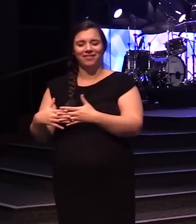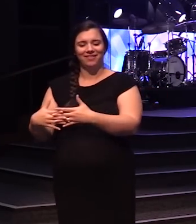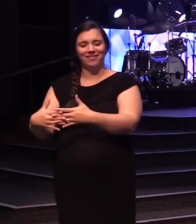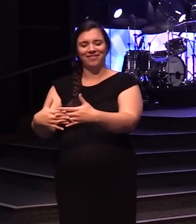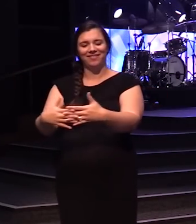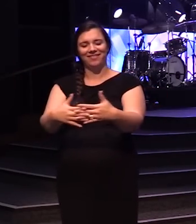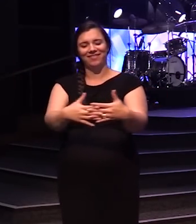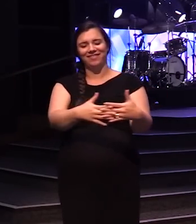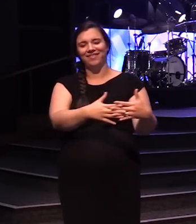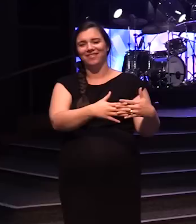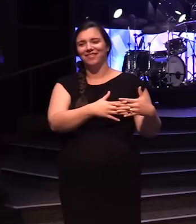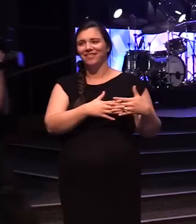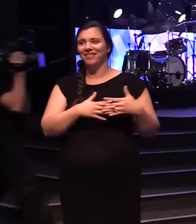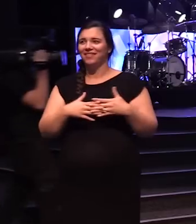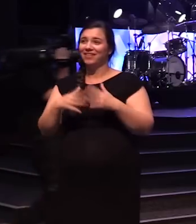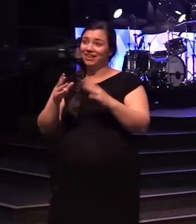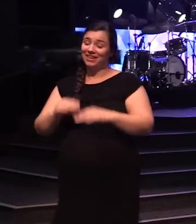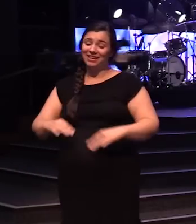America.